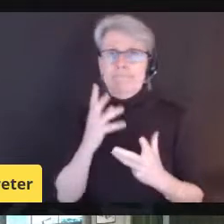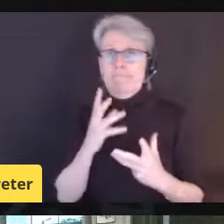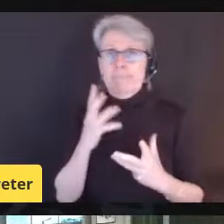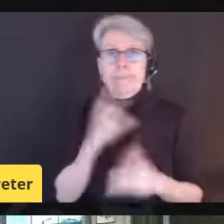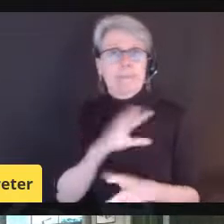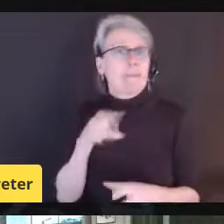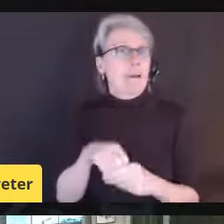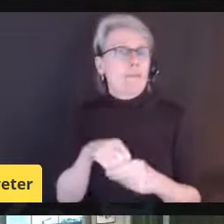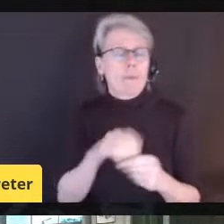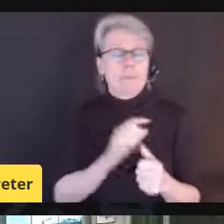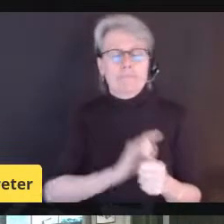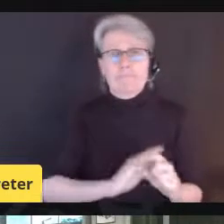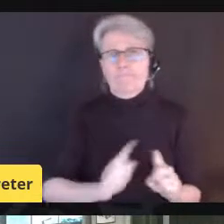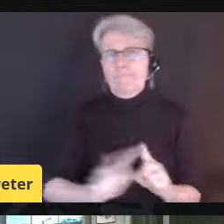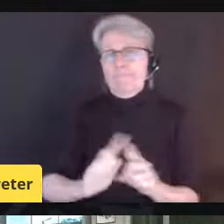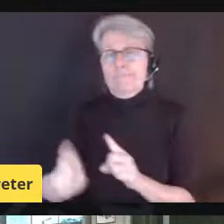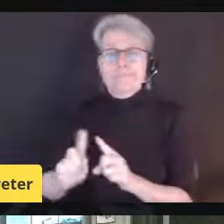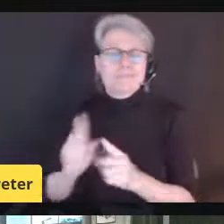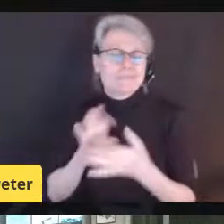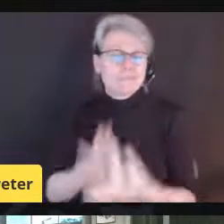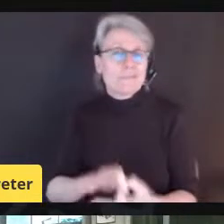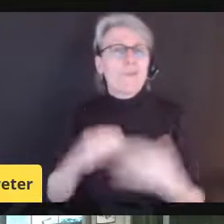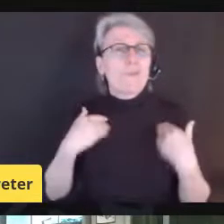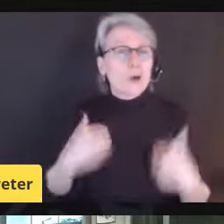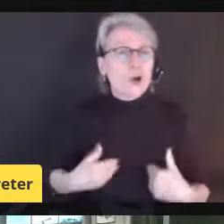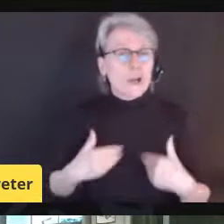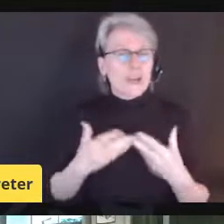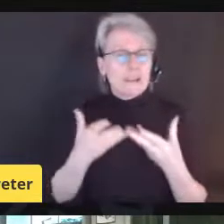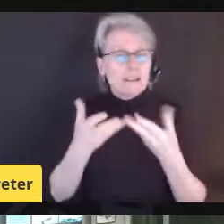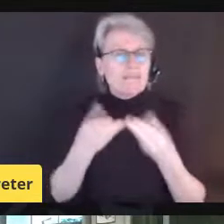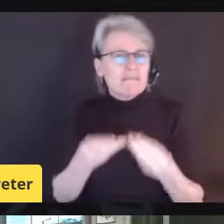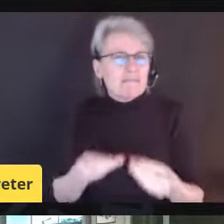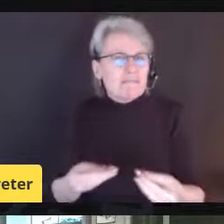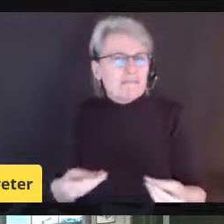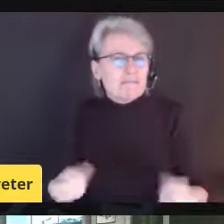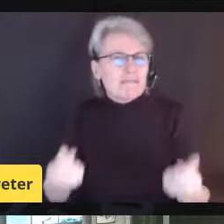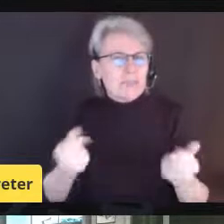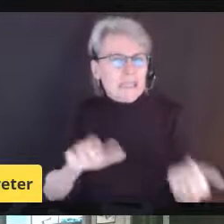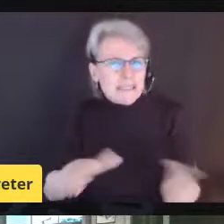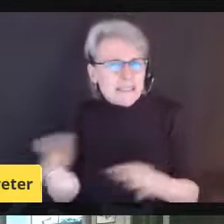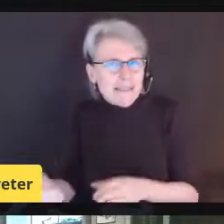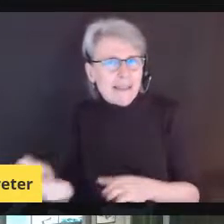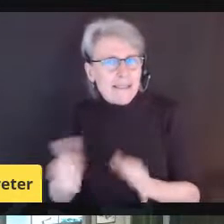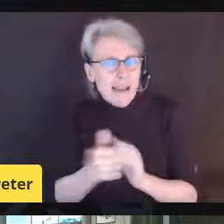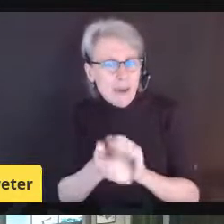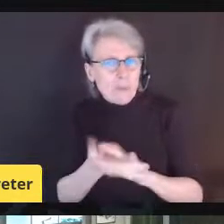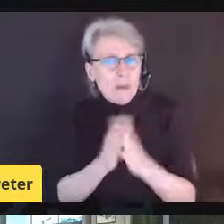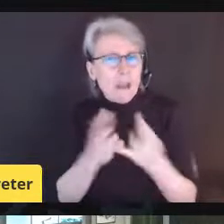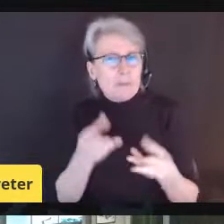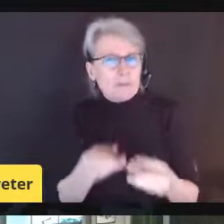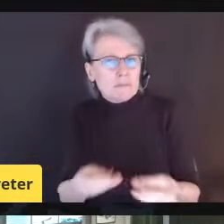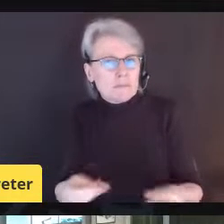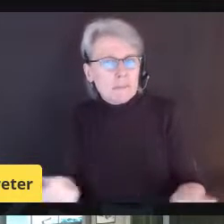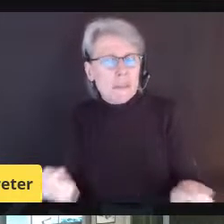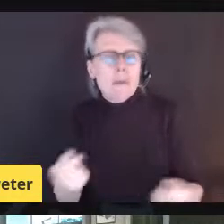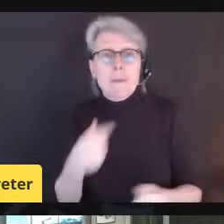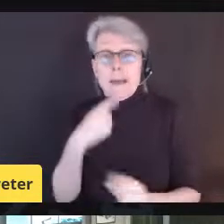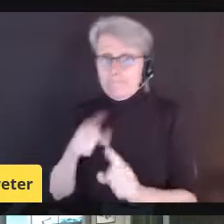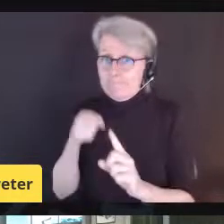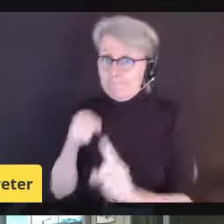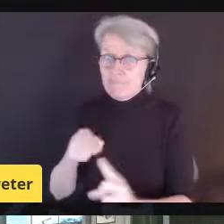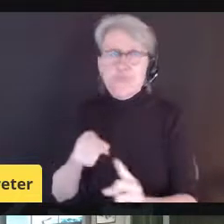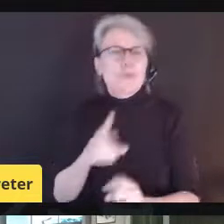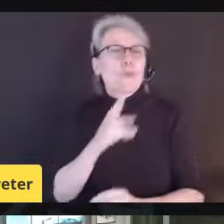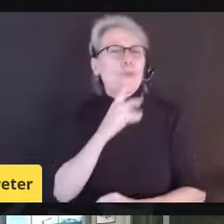to body decomposition, but I'm really focused on how aquatic environments impact the